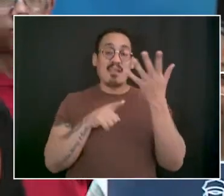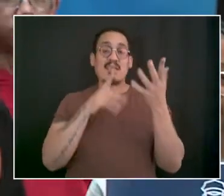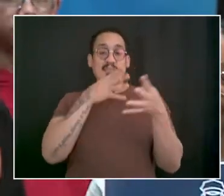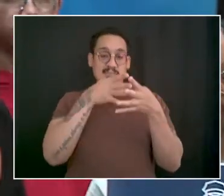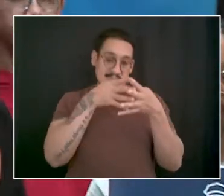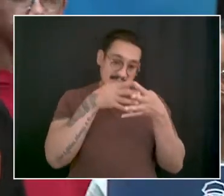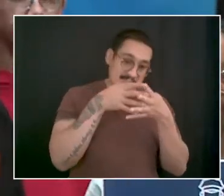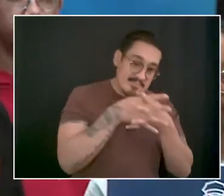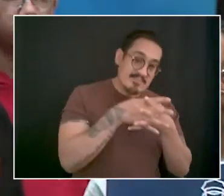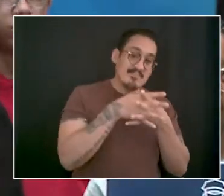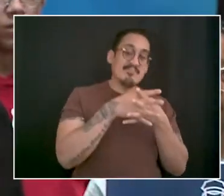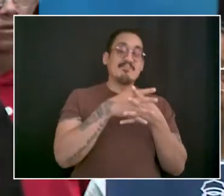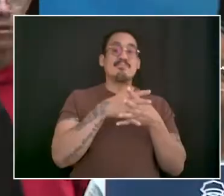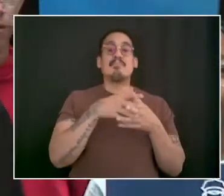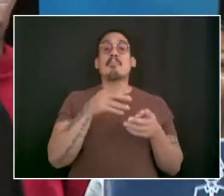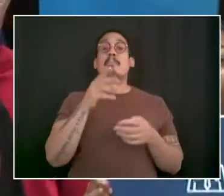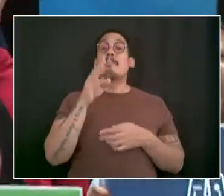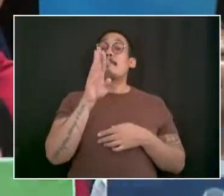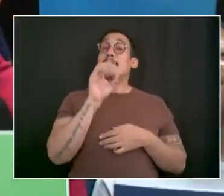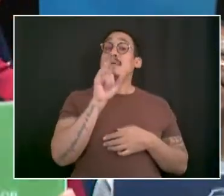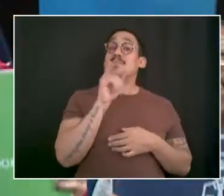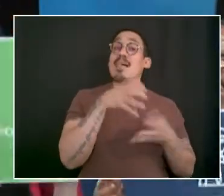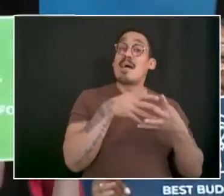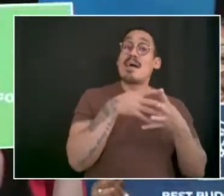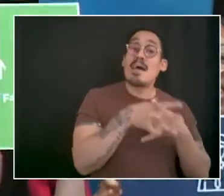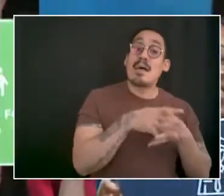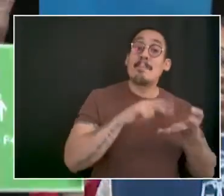grandmothers baseline means what?